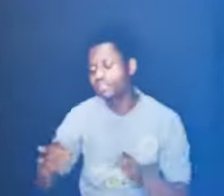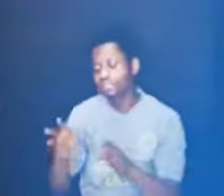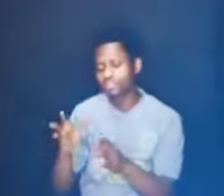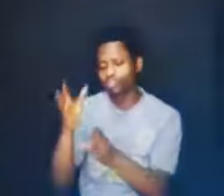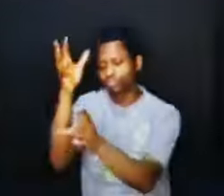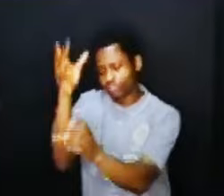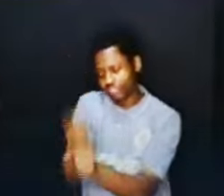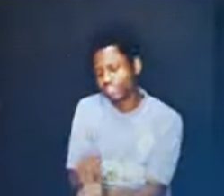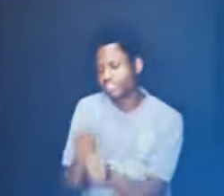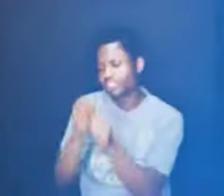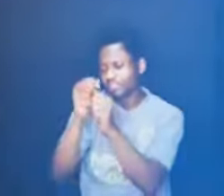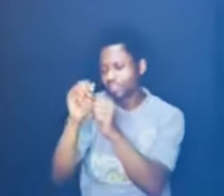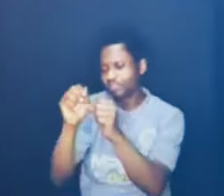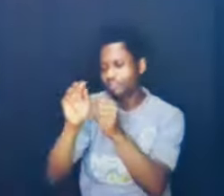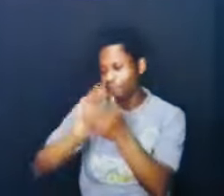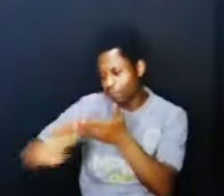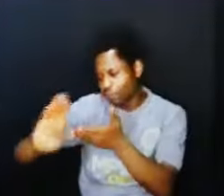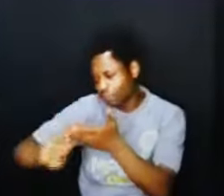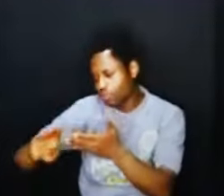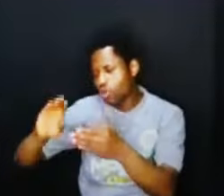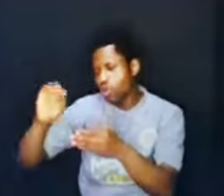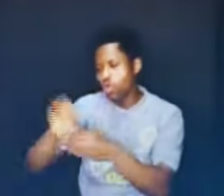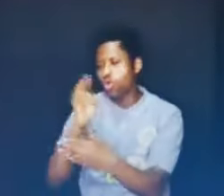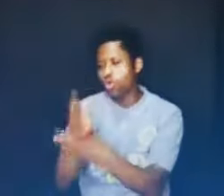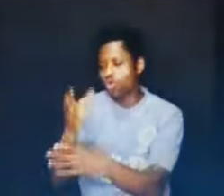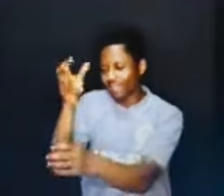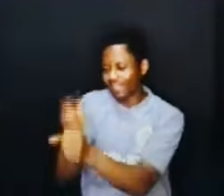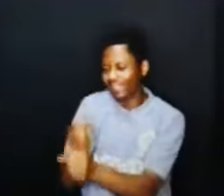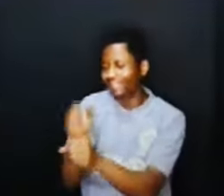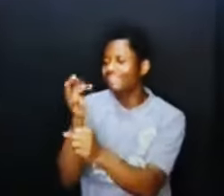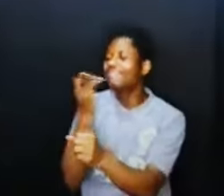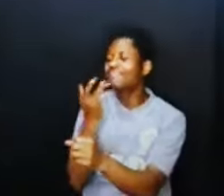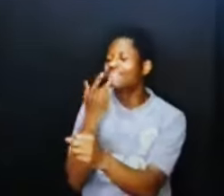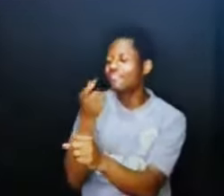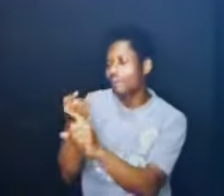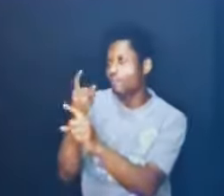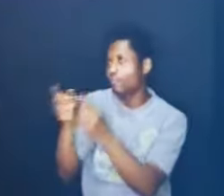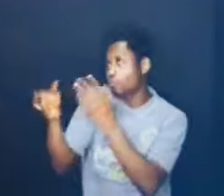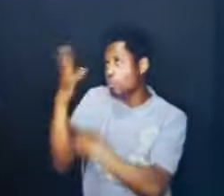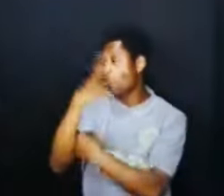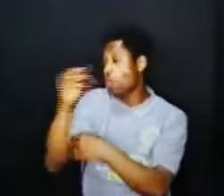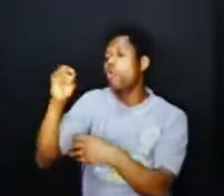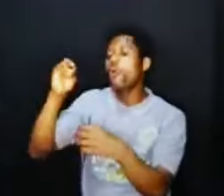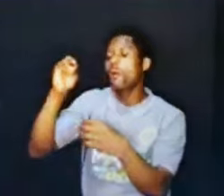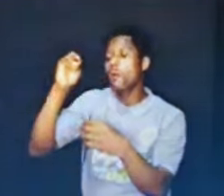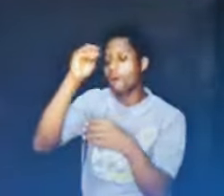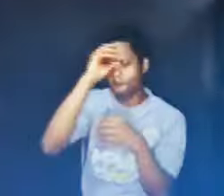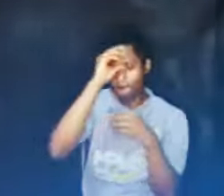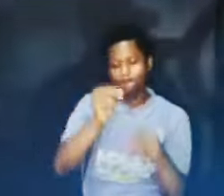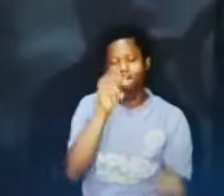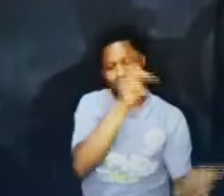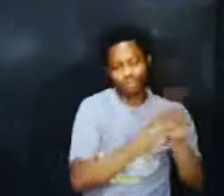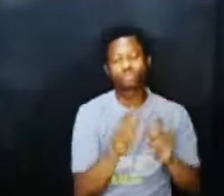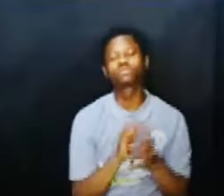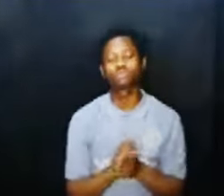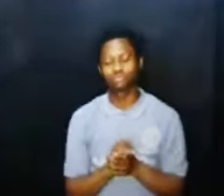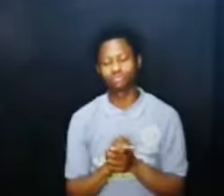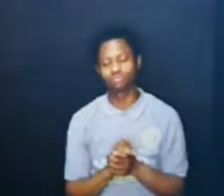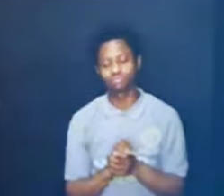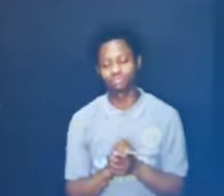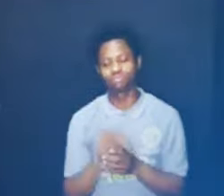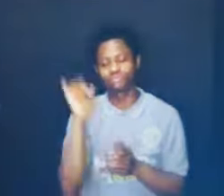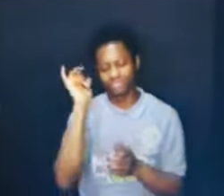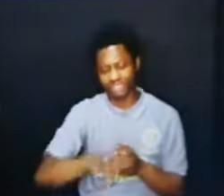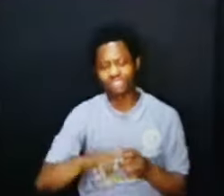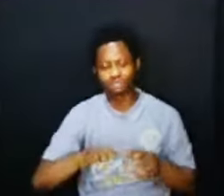or favor from God or from man. Na shea o shea gu on but I teche ni se obetu me enya sumje anasen